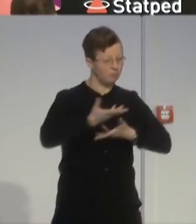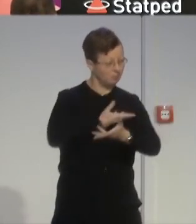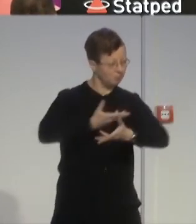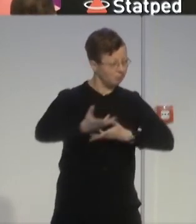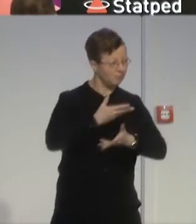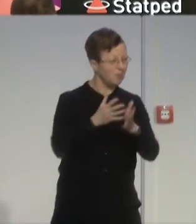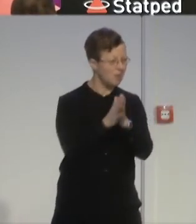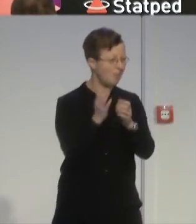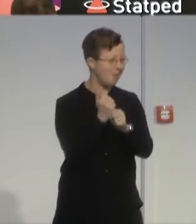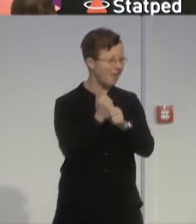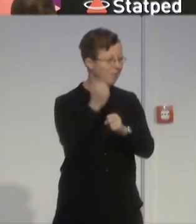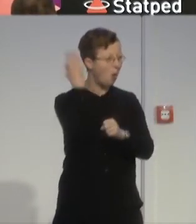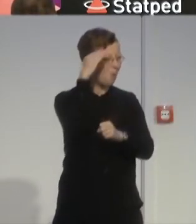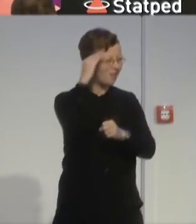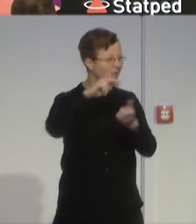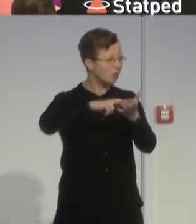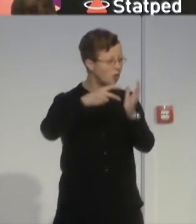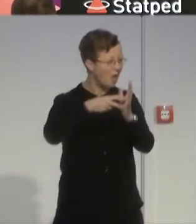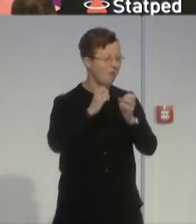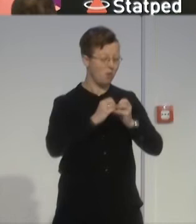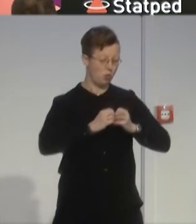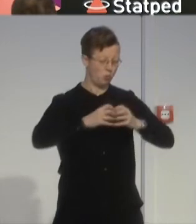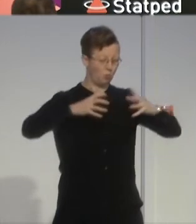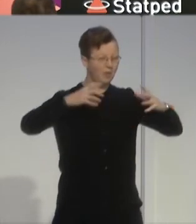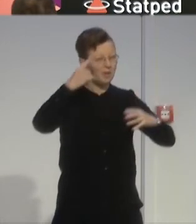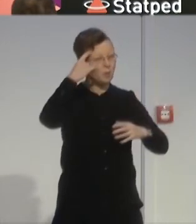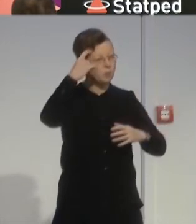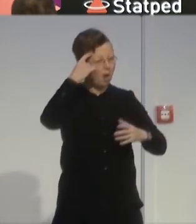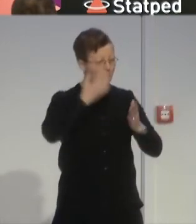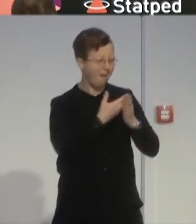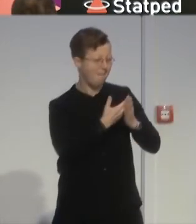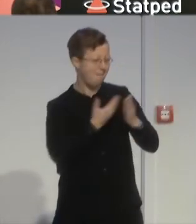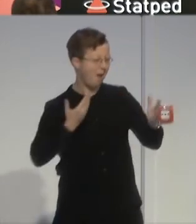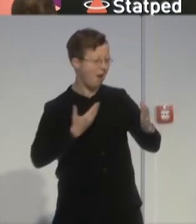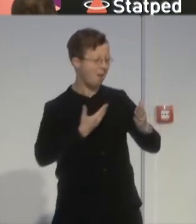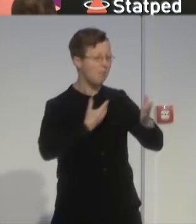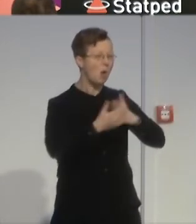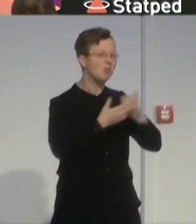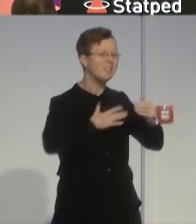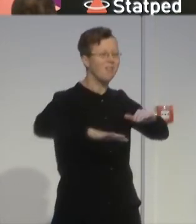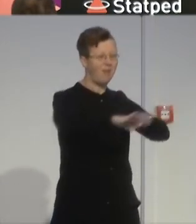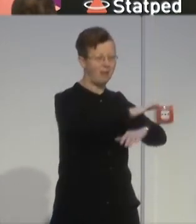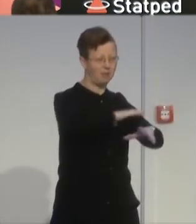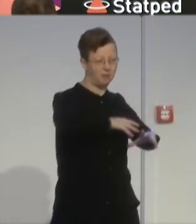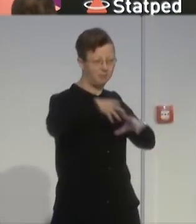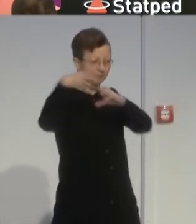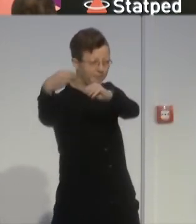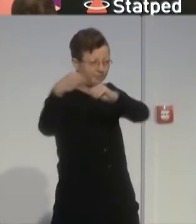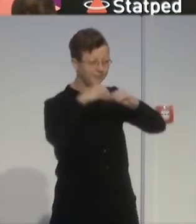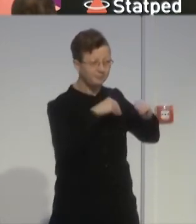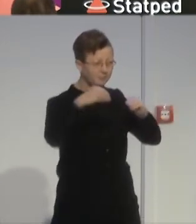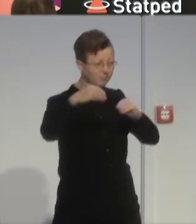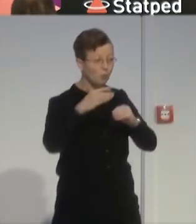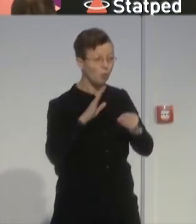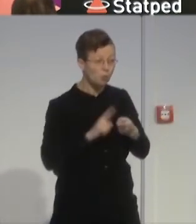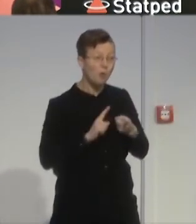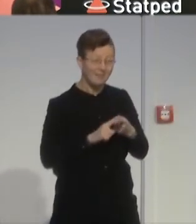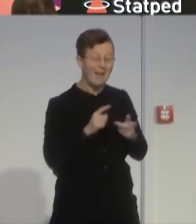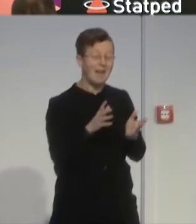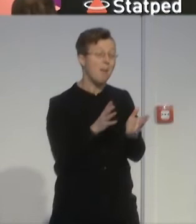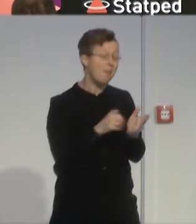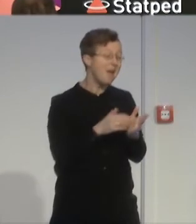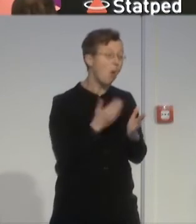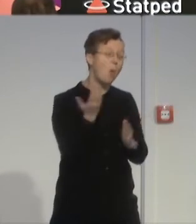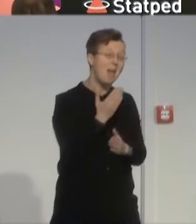with the university system to develop knowledge from the practical field. So there are more things to read than books. There